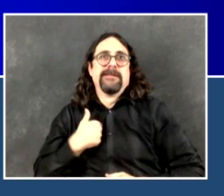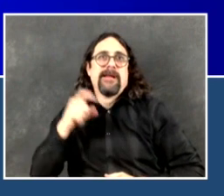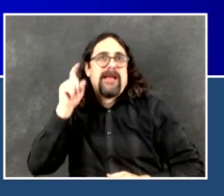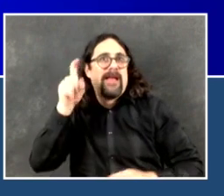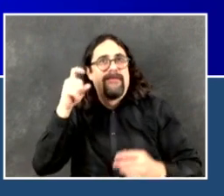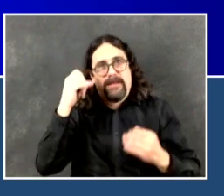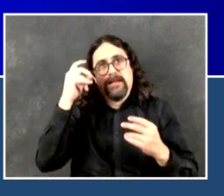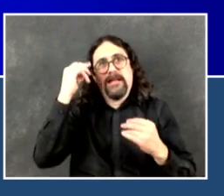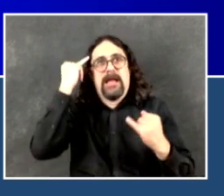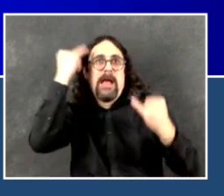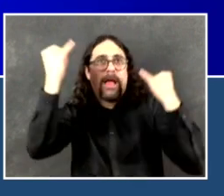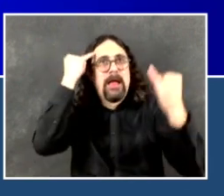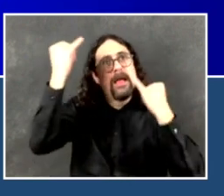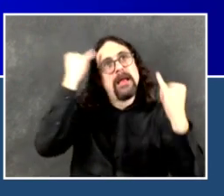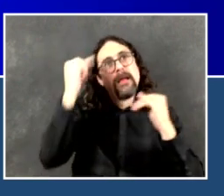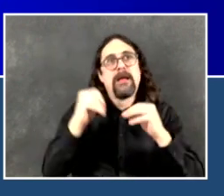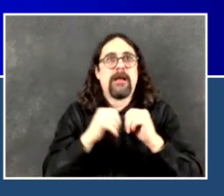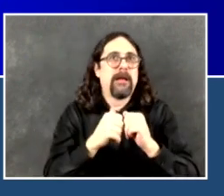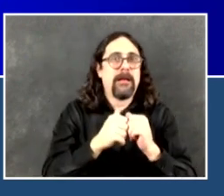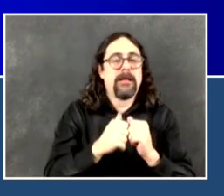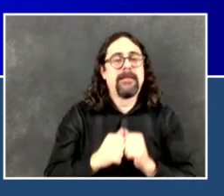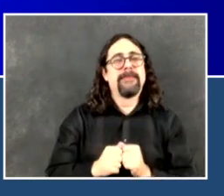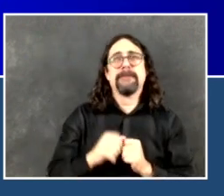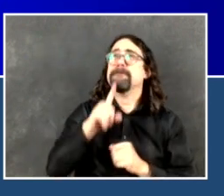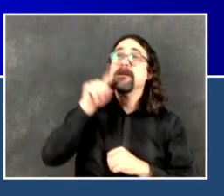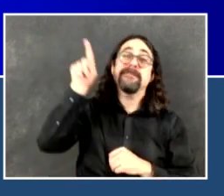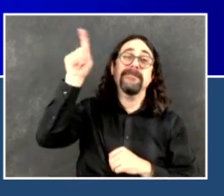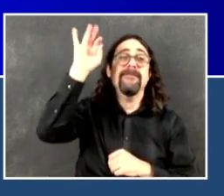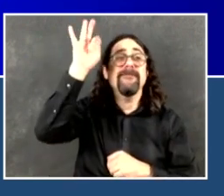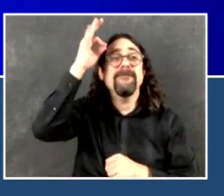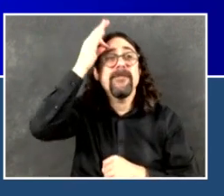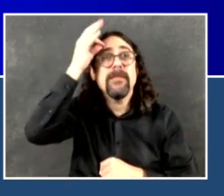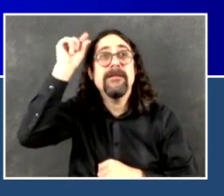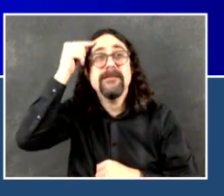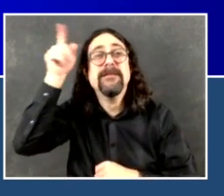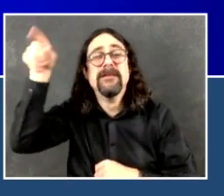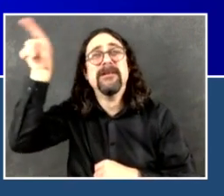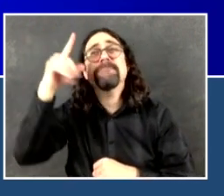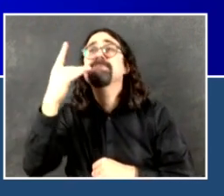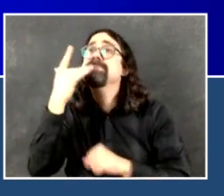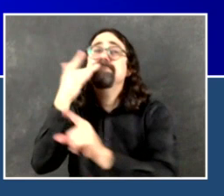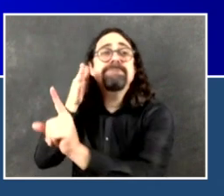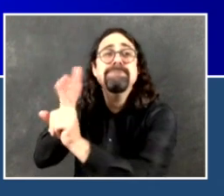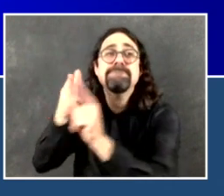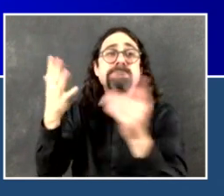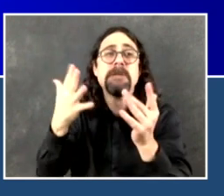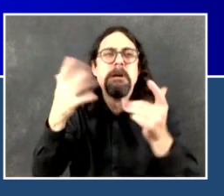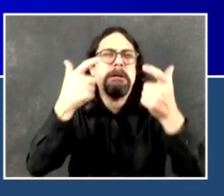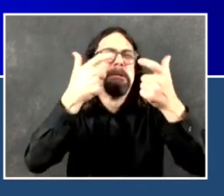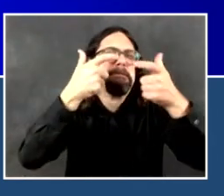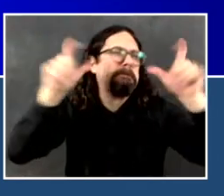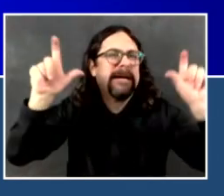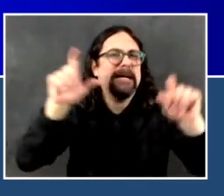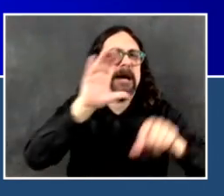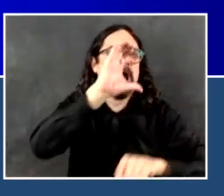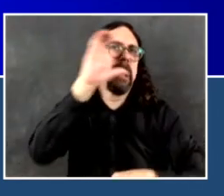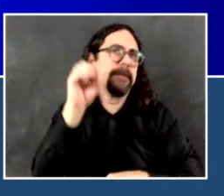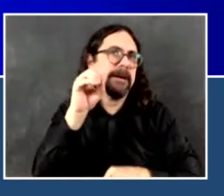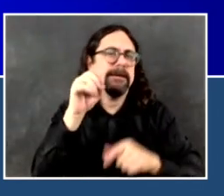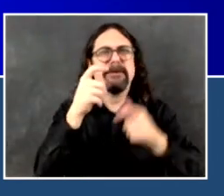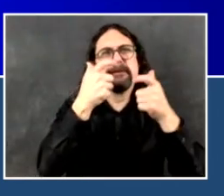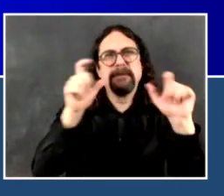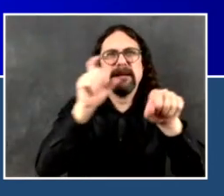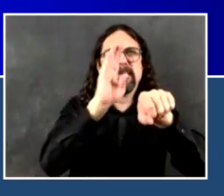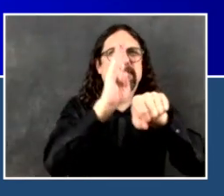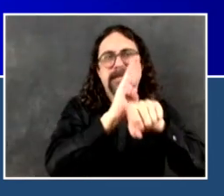people. It's painful to acknowledge how much of the stimulus discussion in the beginning was about big business, not